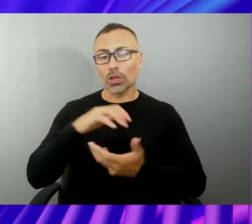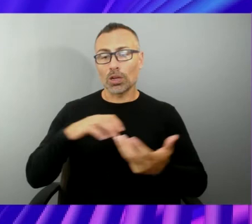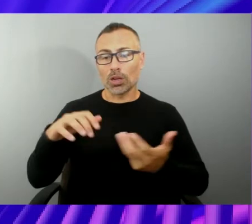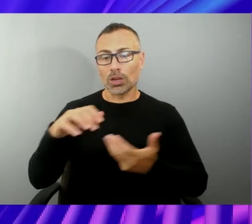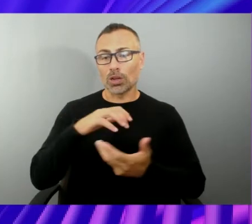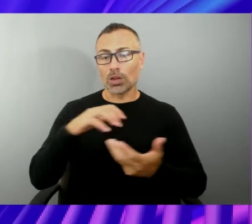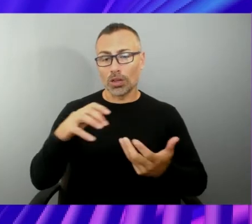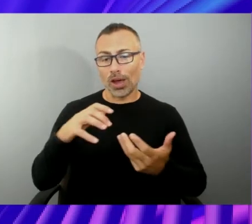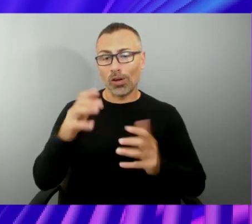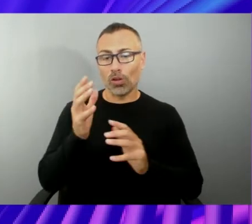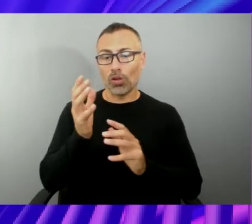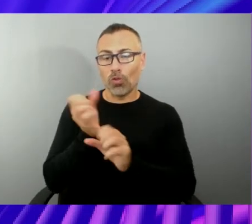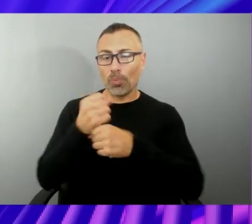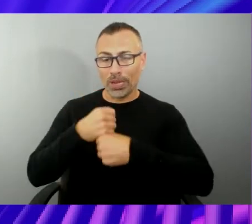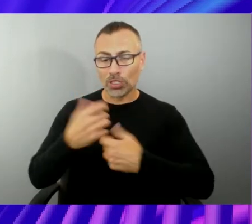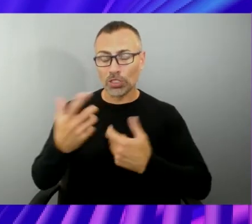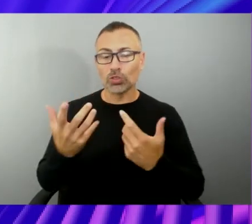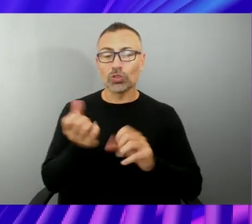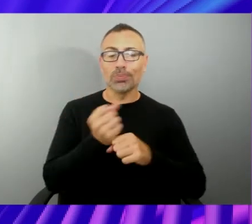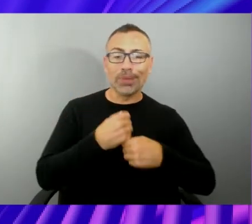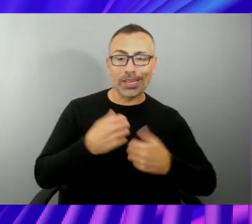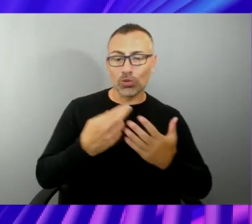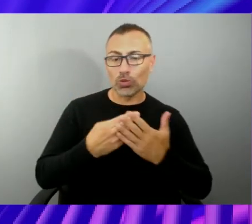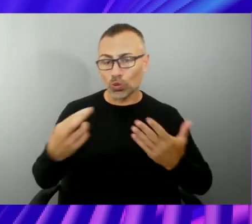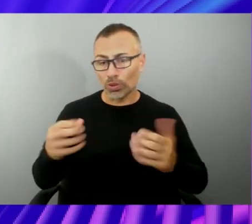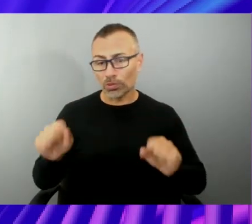resources. Another one that we've seen is